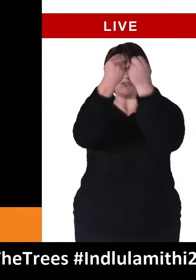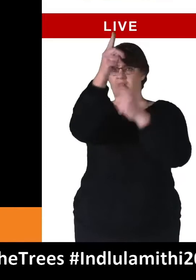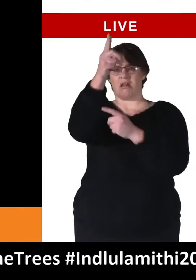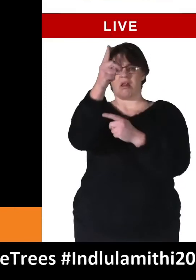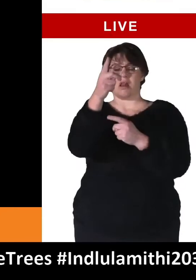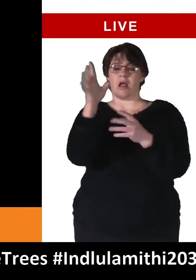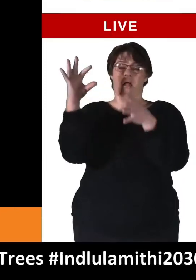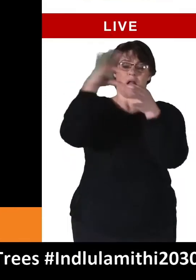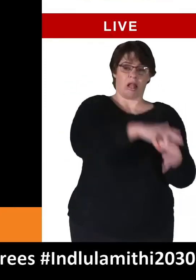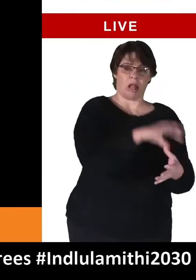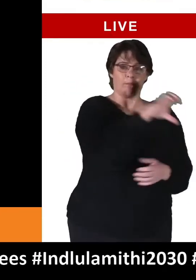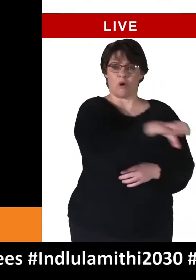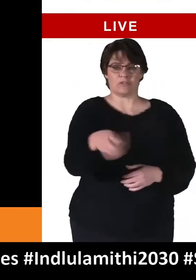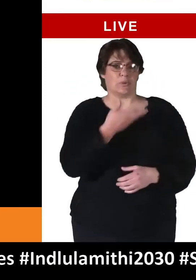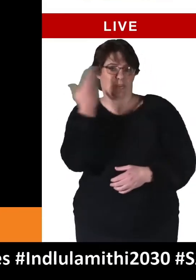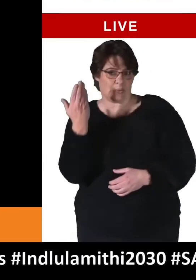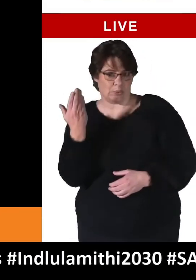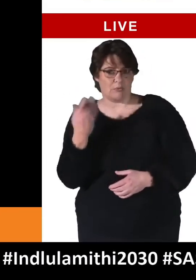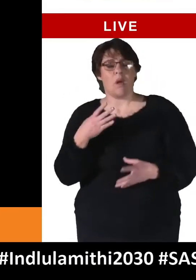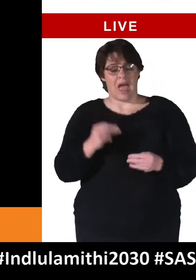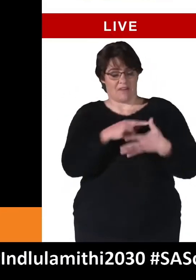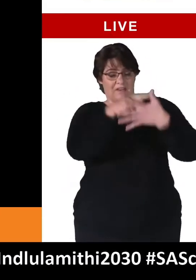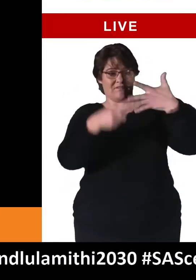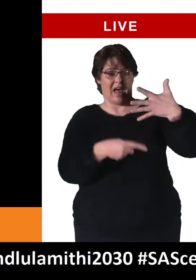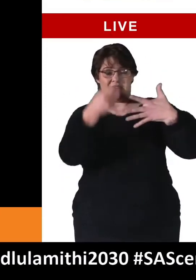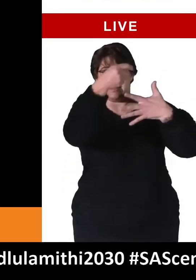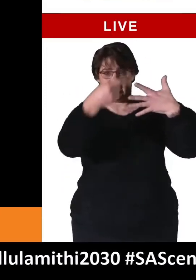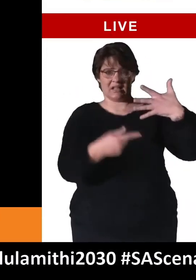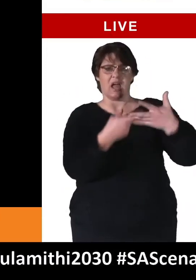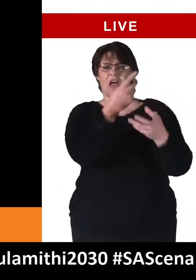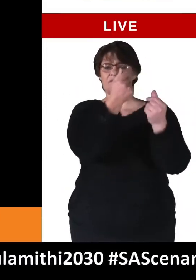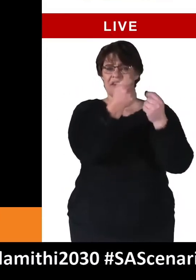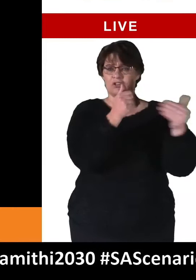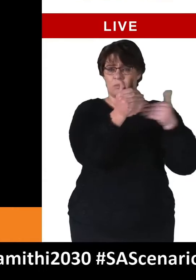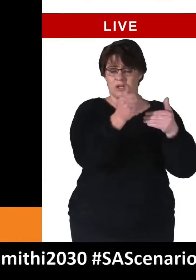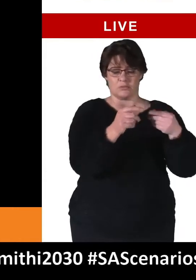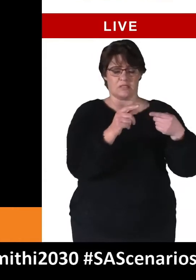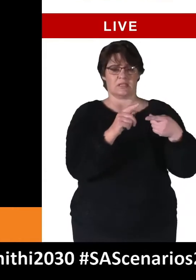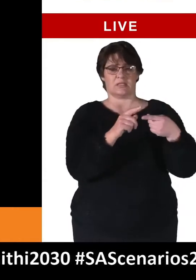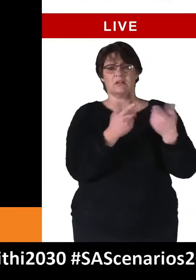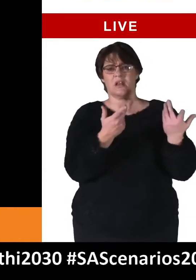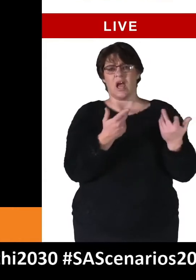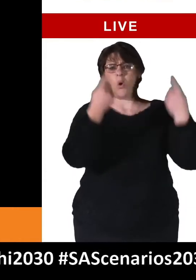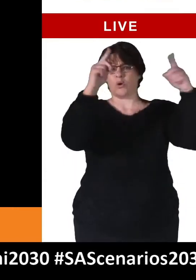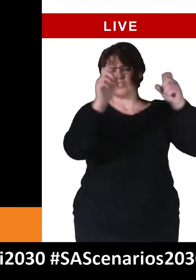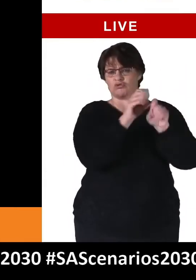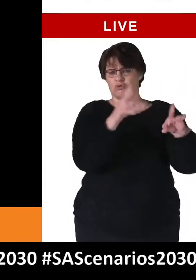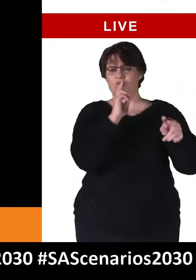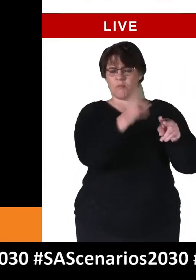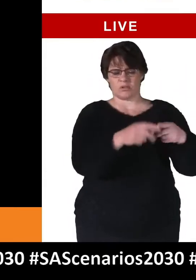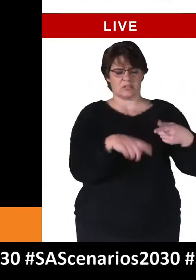to provinces. So we only have 5 indicators here, which is financial management, based on Auditor General